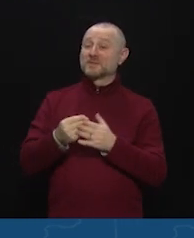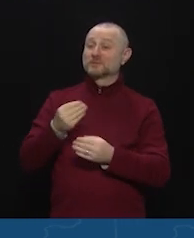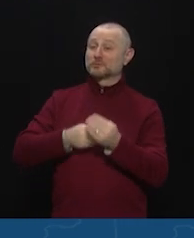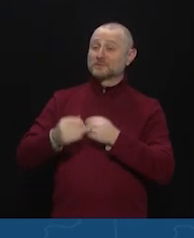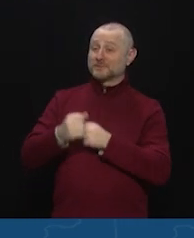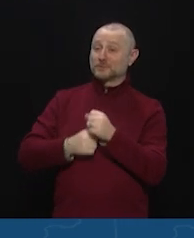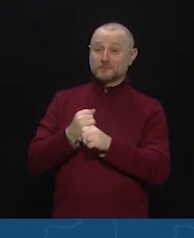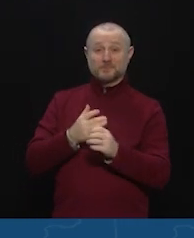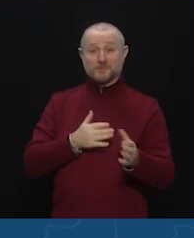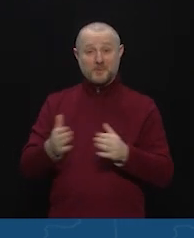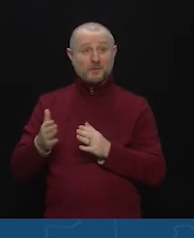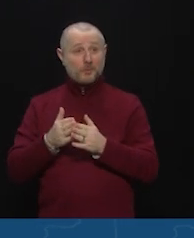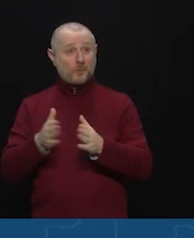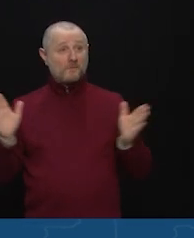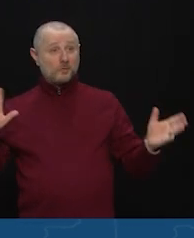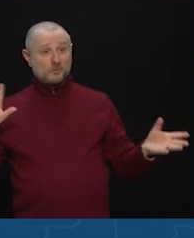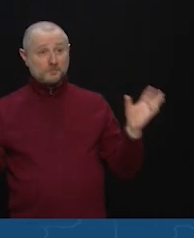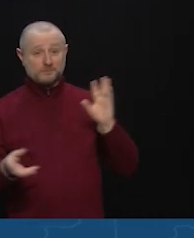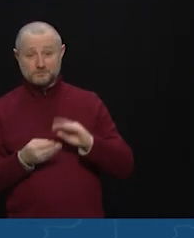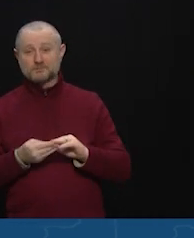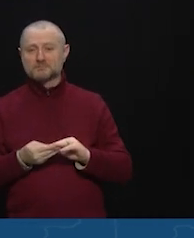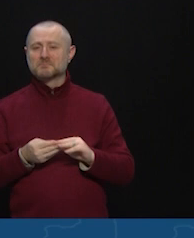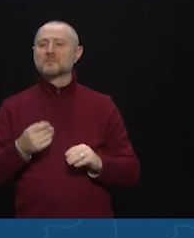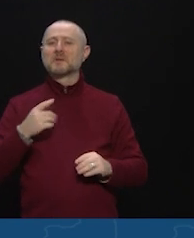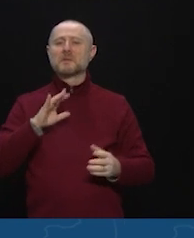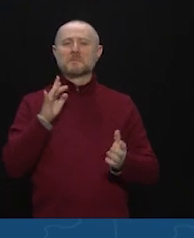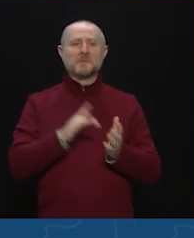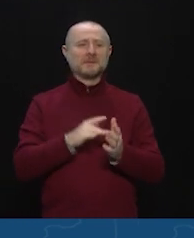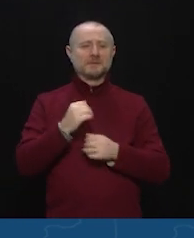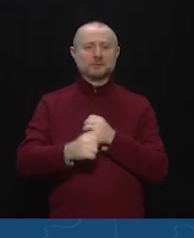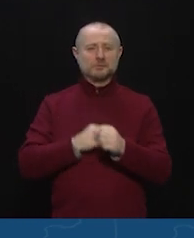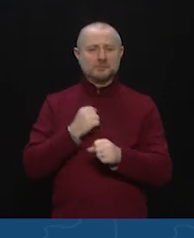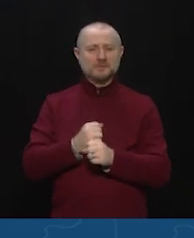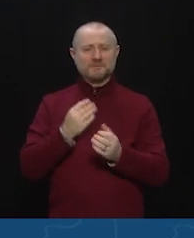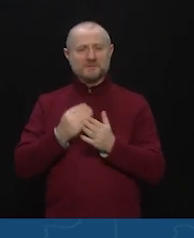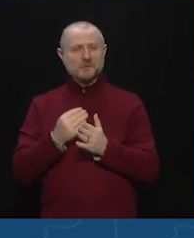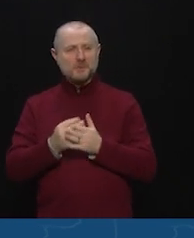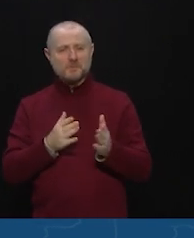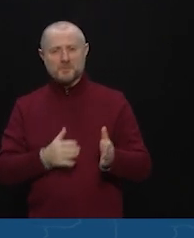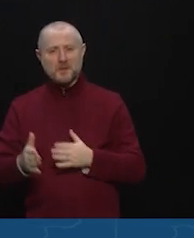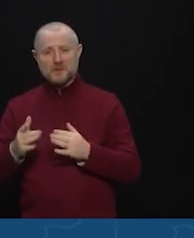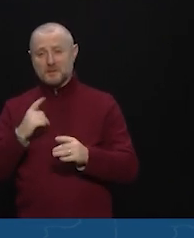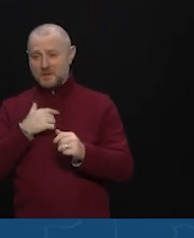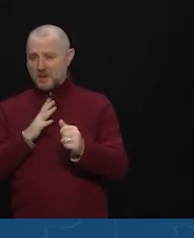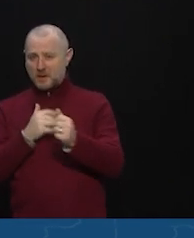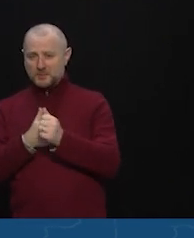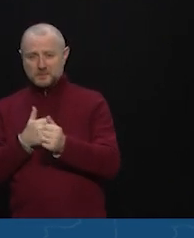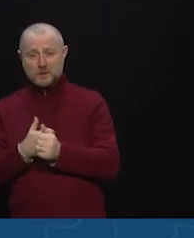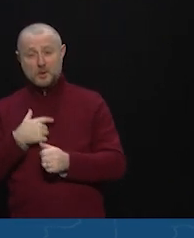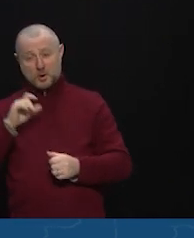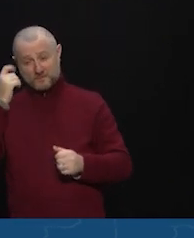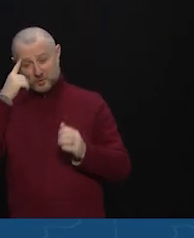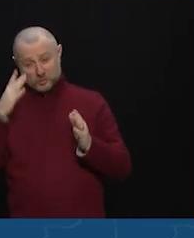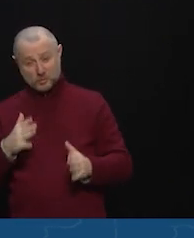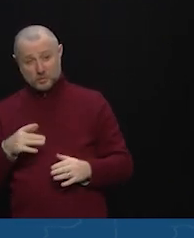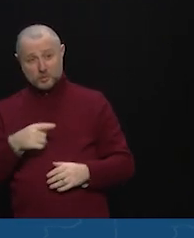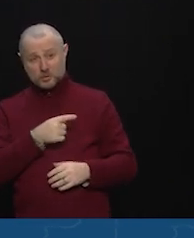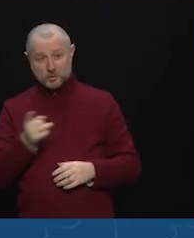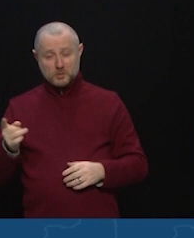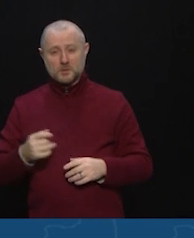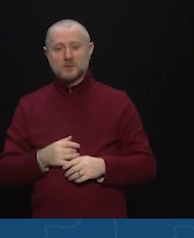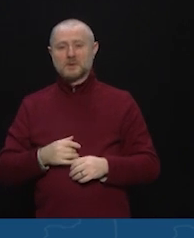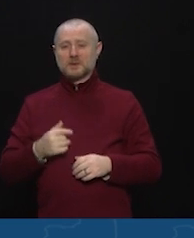So in the mid-year financial plan update, the governor set